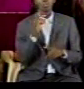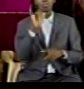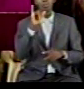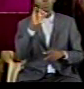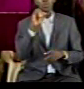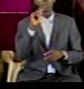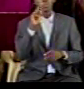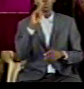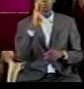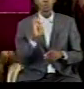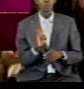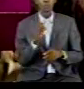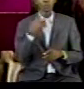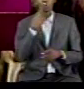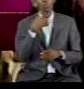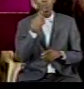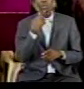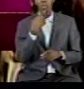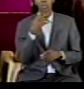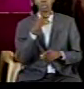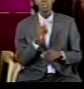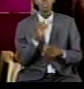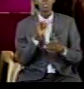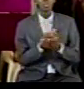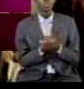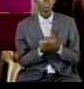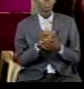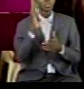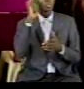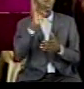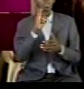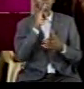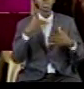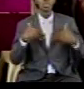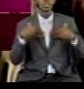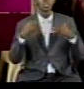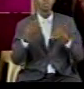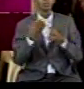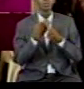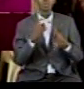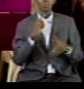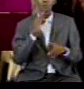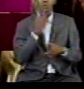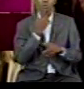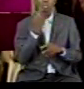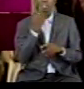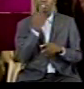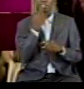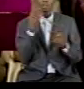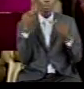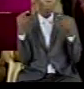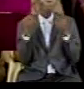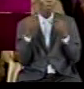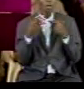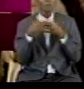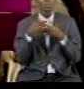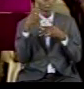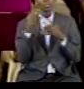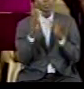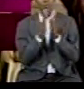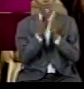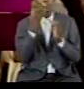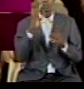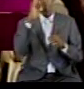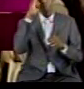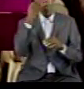says that he's been healed from serious tooth pain after the prayer of the man of God last night.